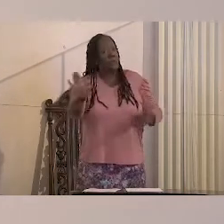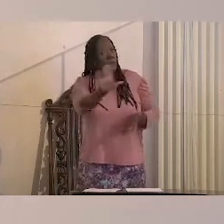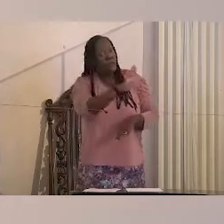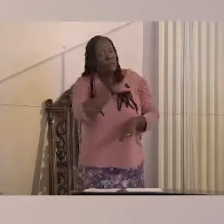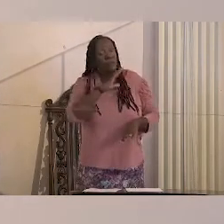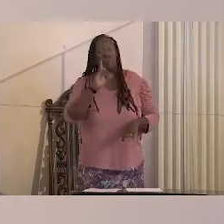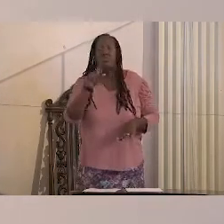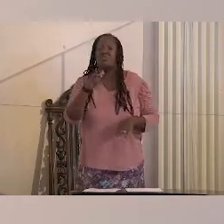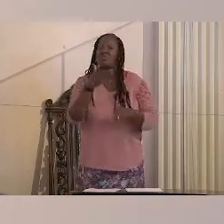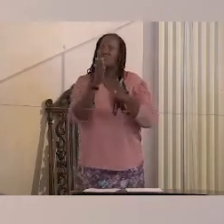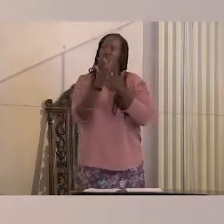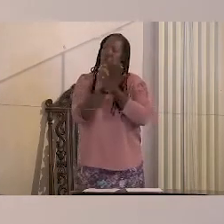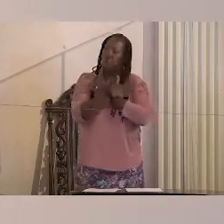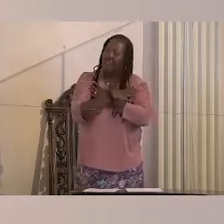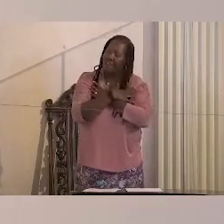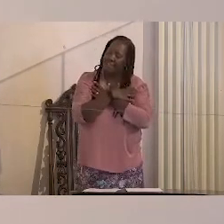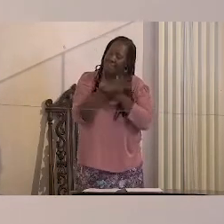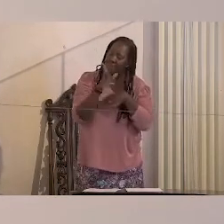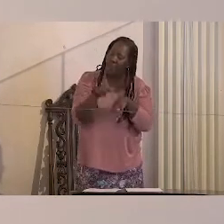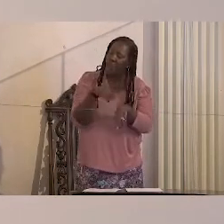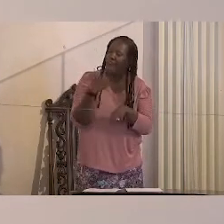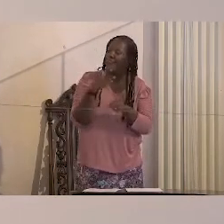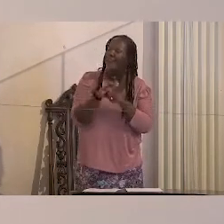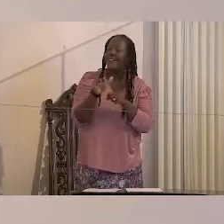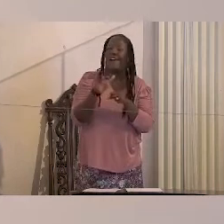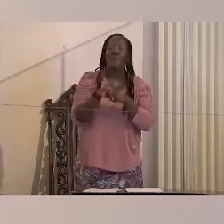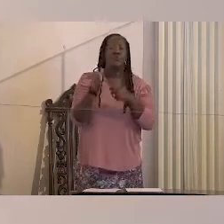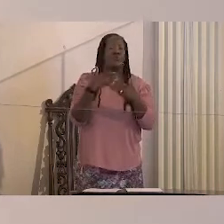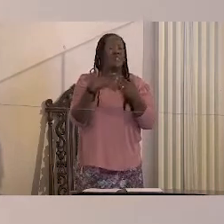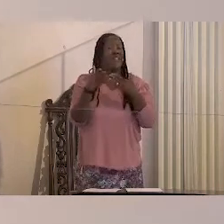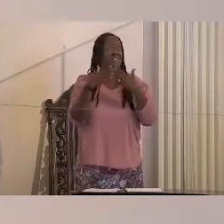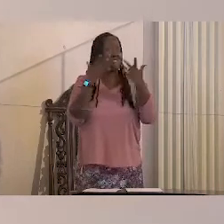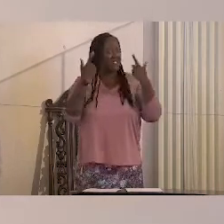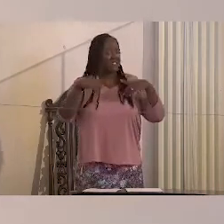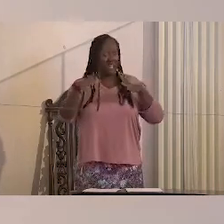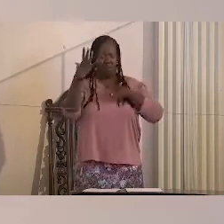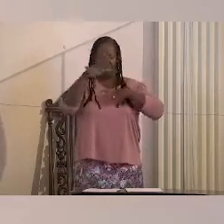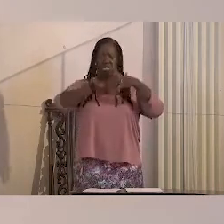long enough to let whatever go.